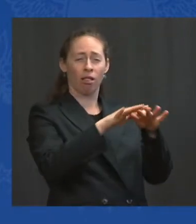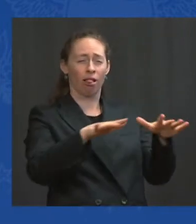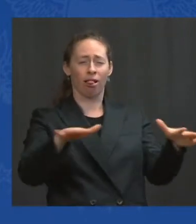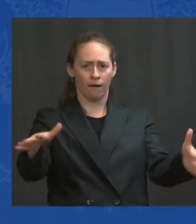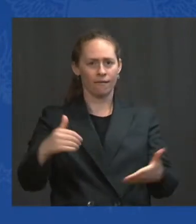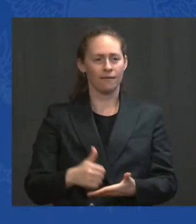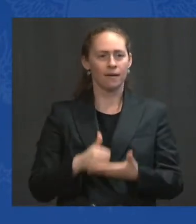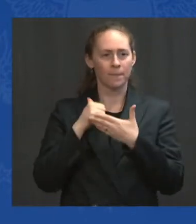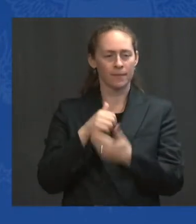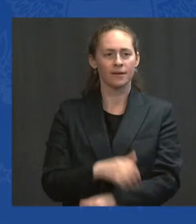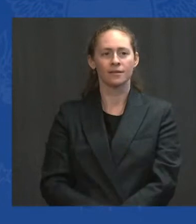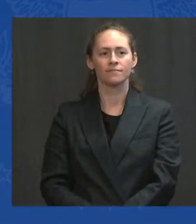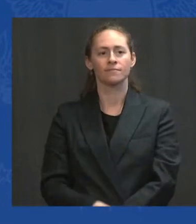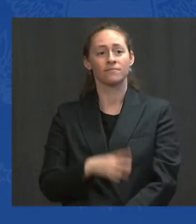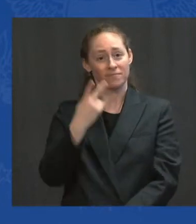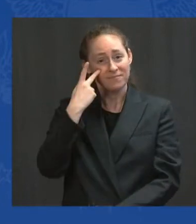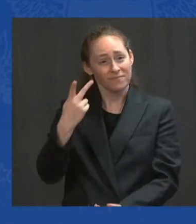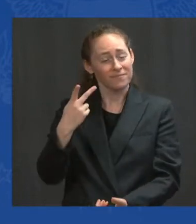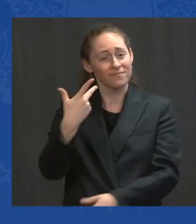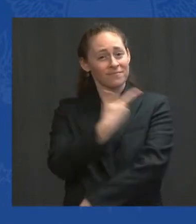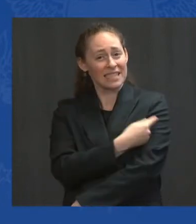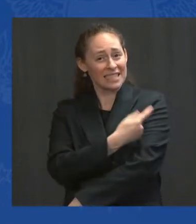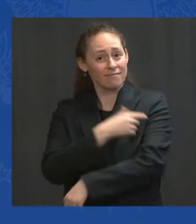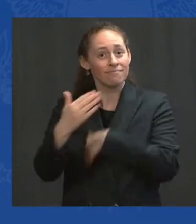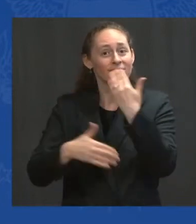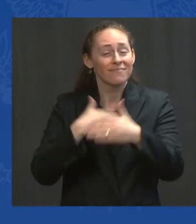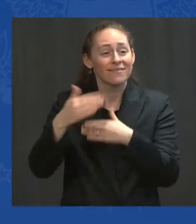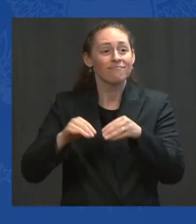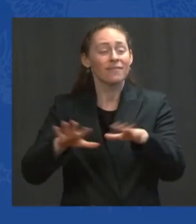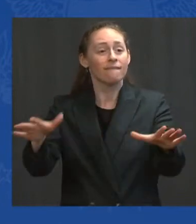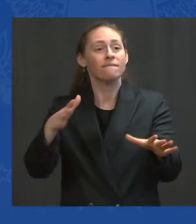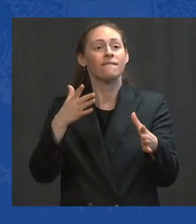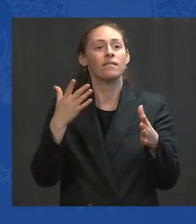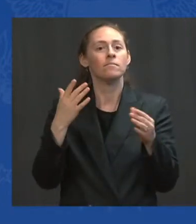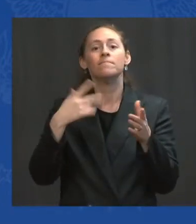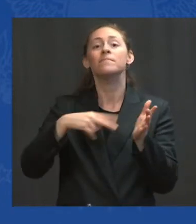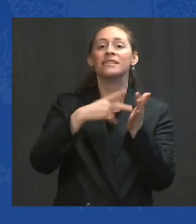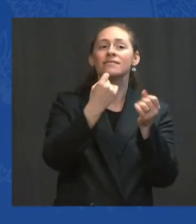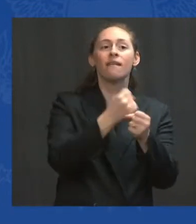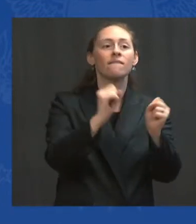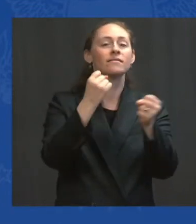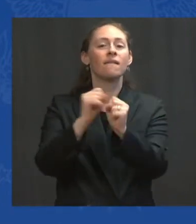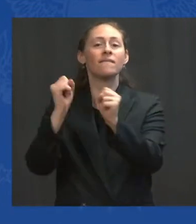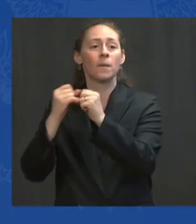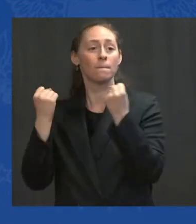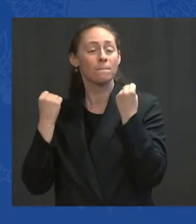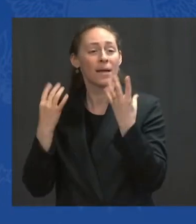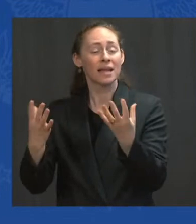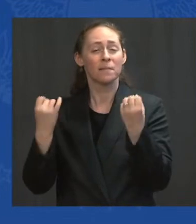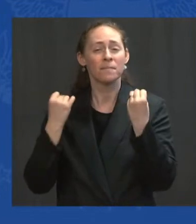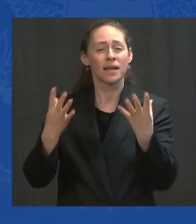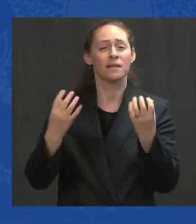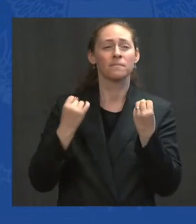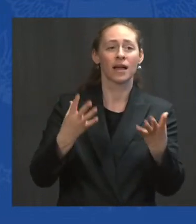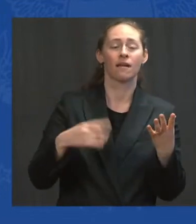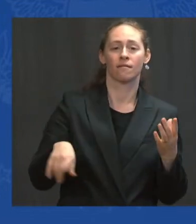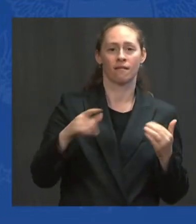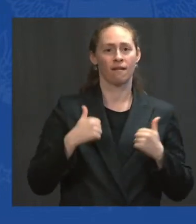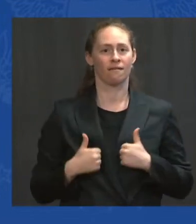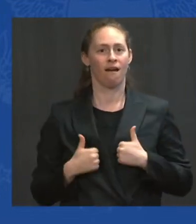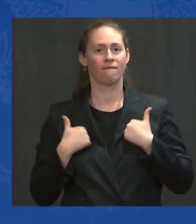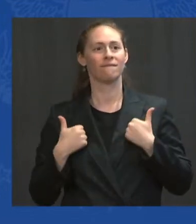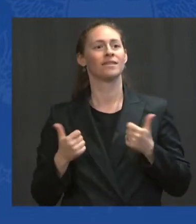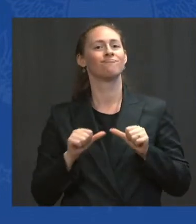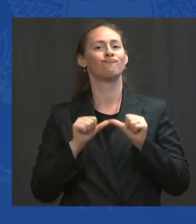vaccinated the country has saved more than 100,000 American lives and prevented up to